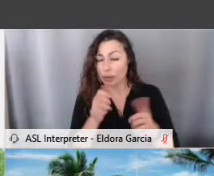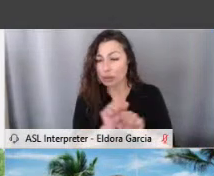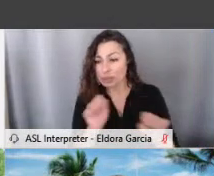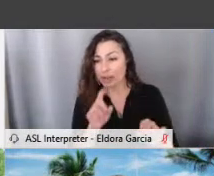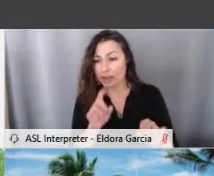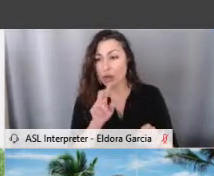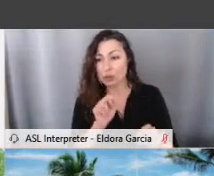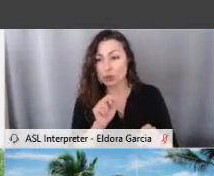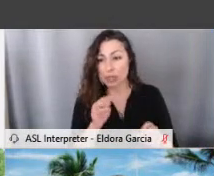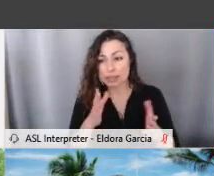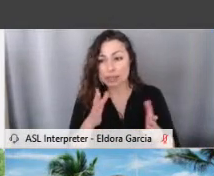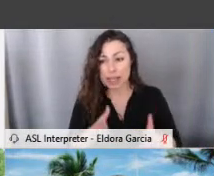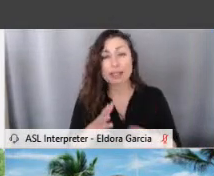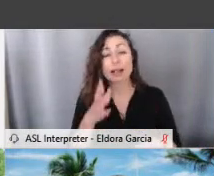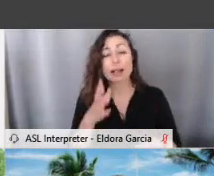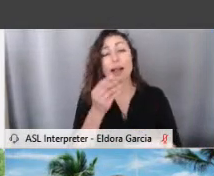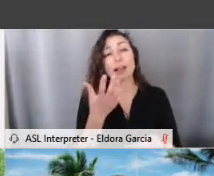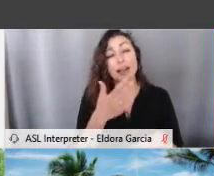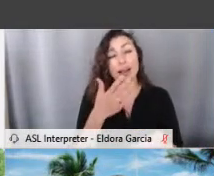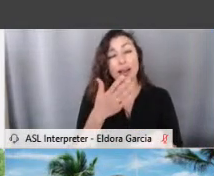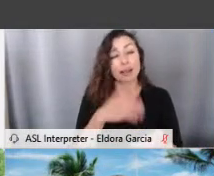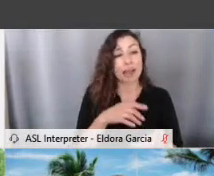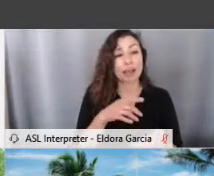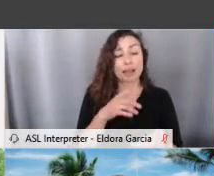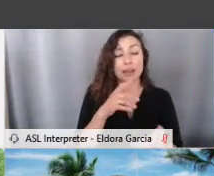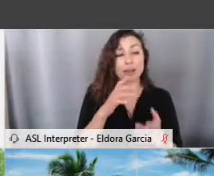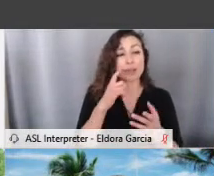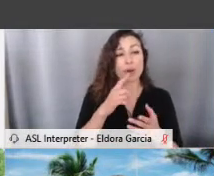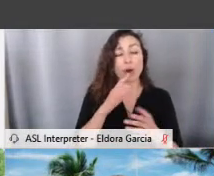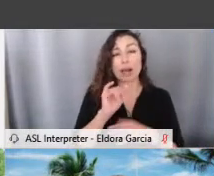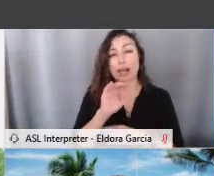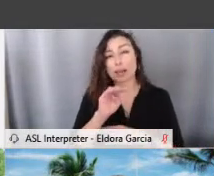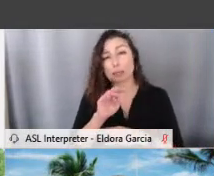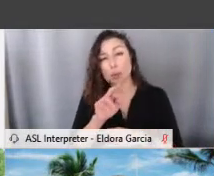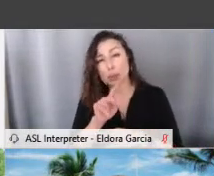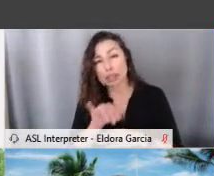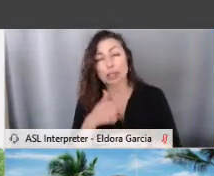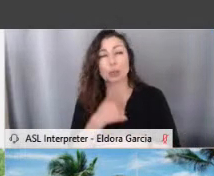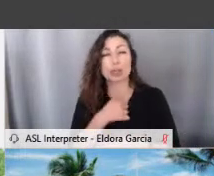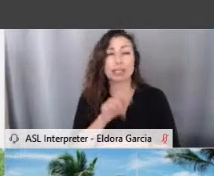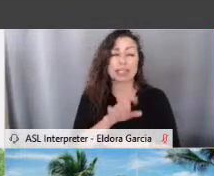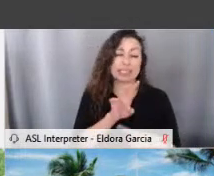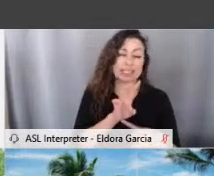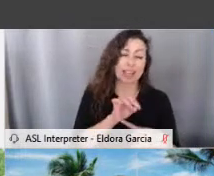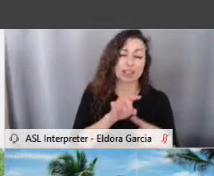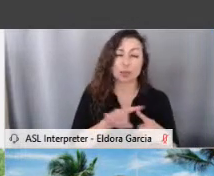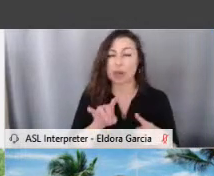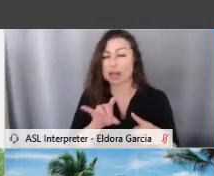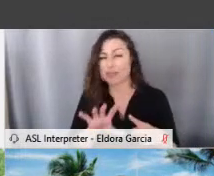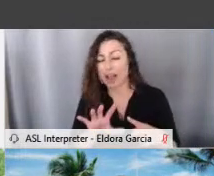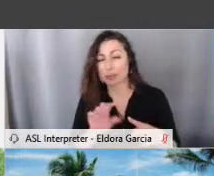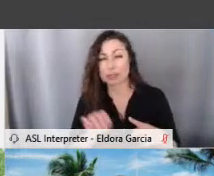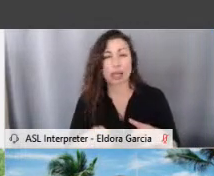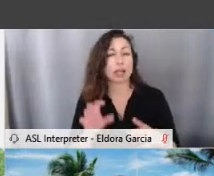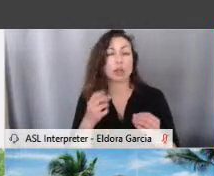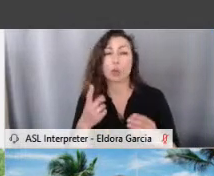New Mexicans. To get herd immunity, we need, 70 to 85% of people, nobody has an exact number,